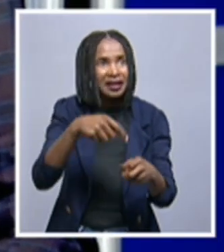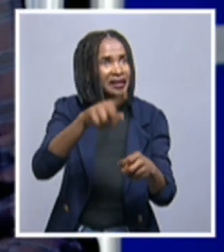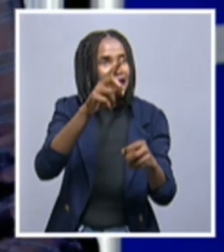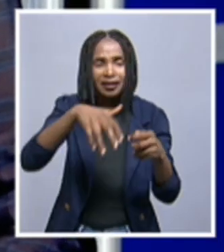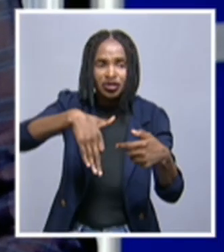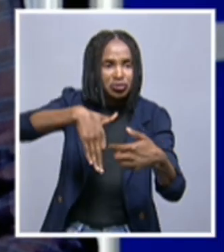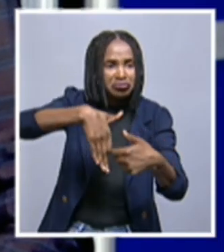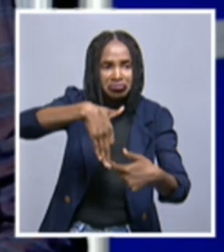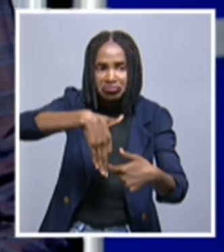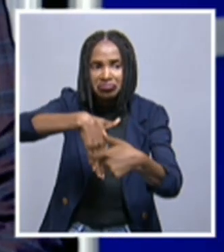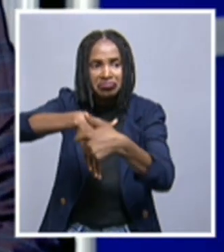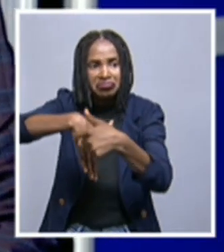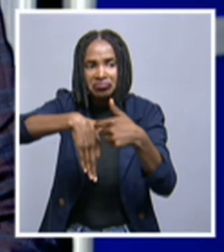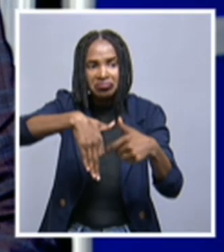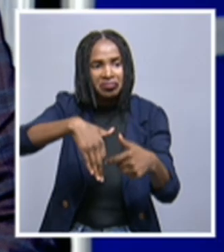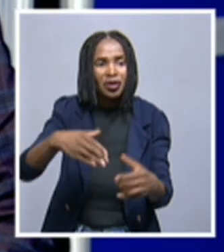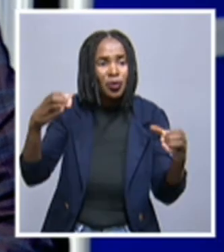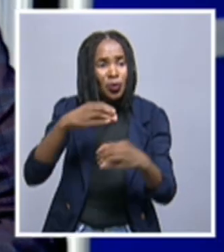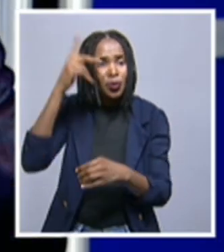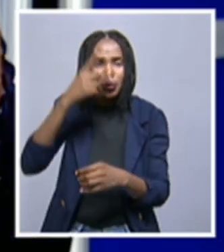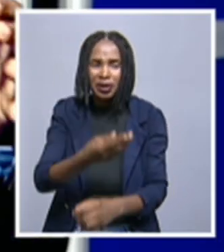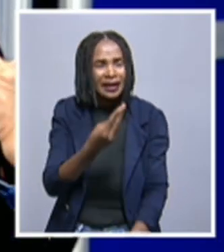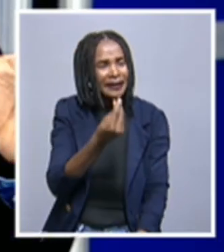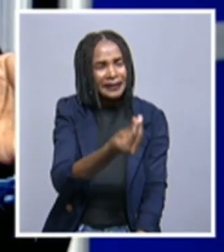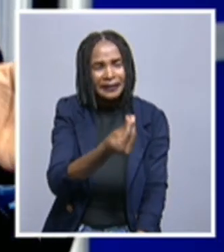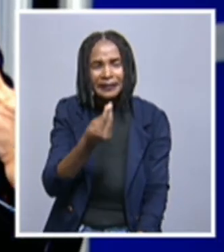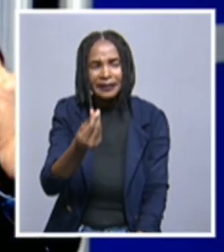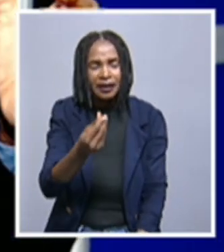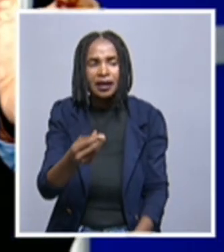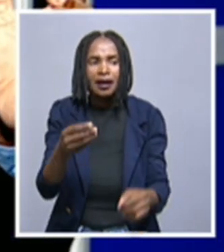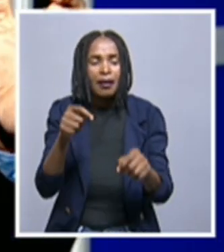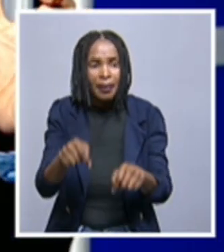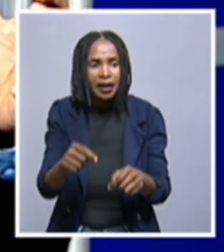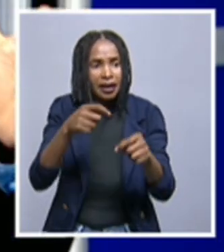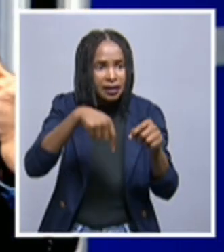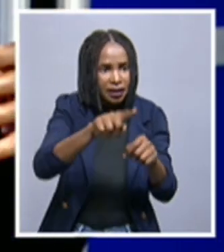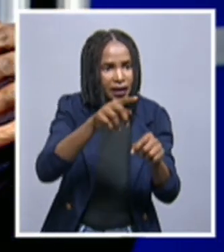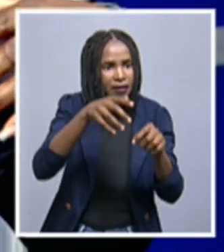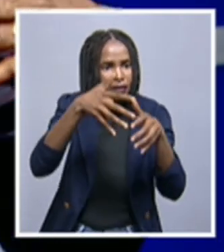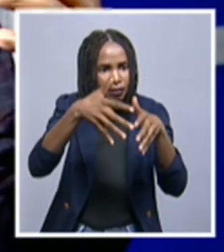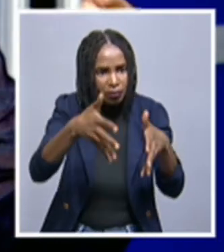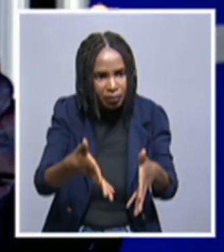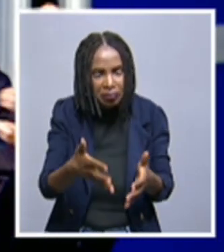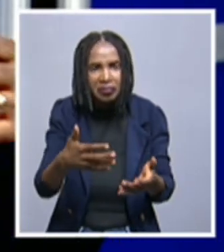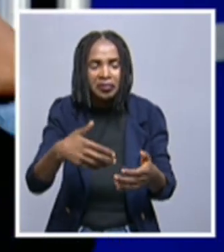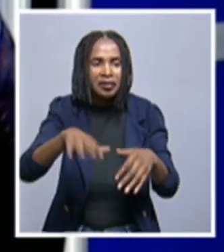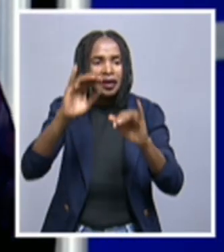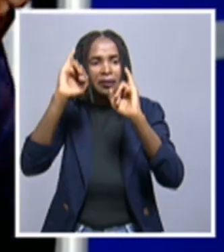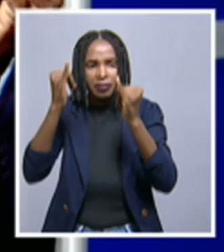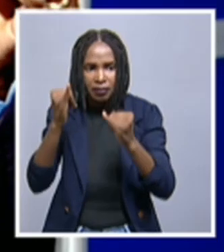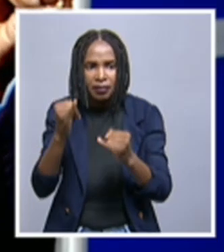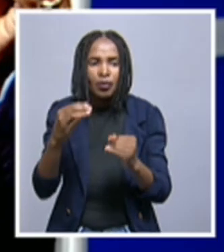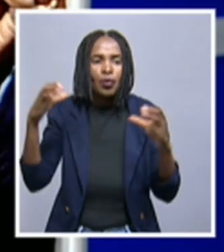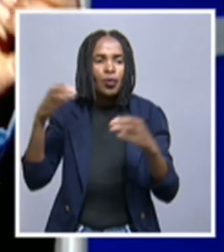is circulating within the economy. At every community or